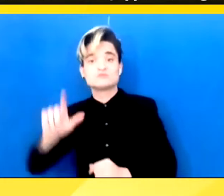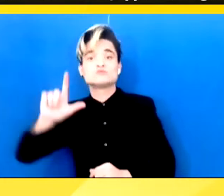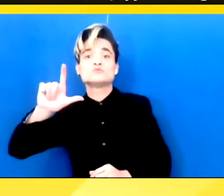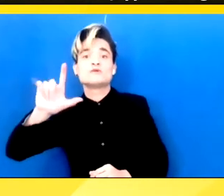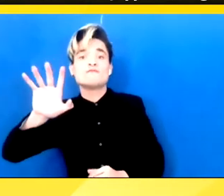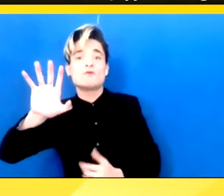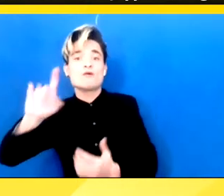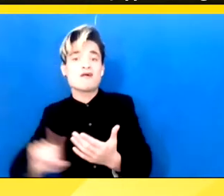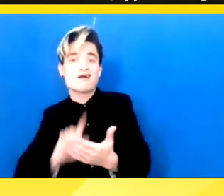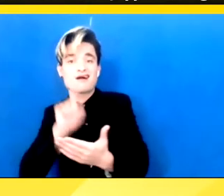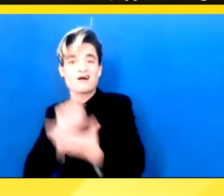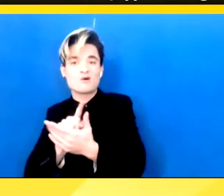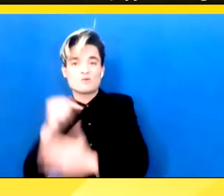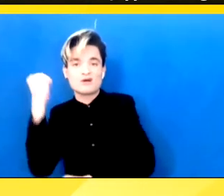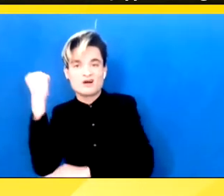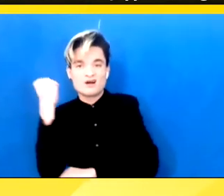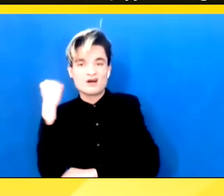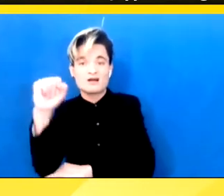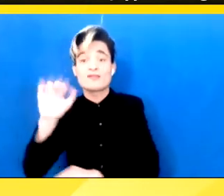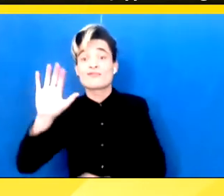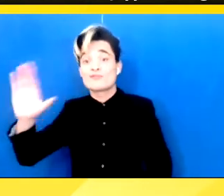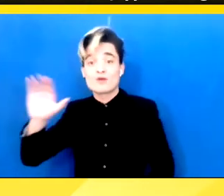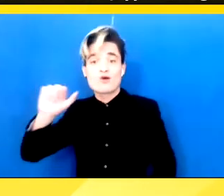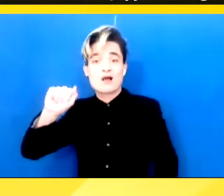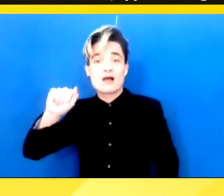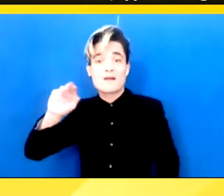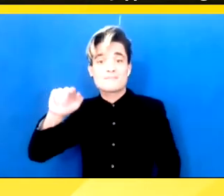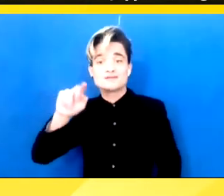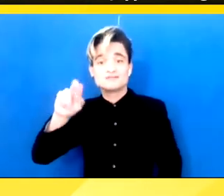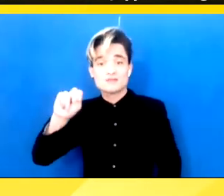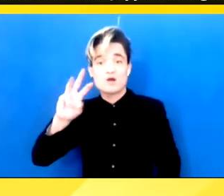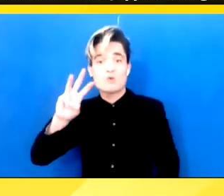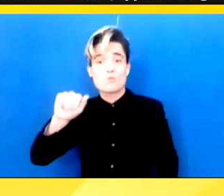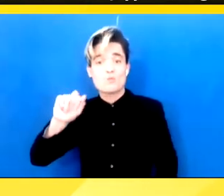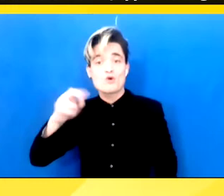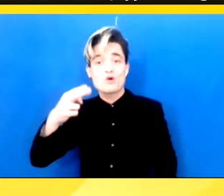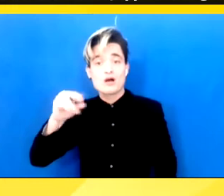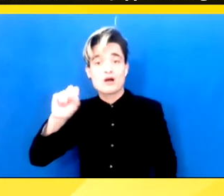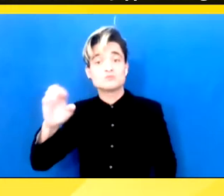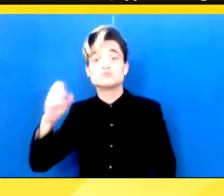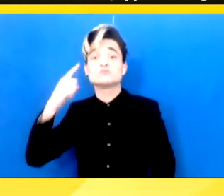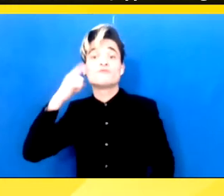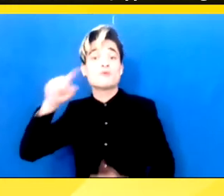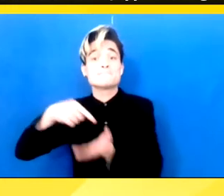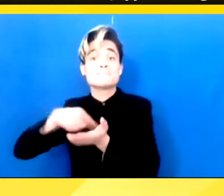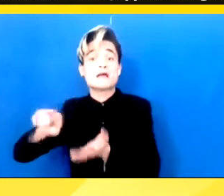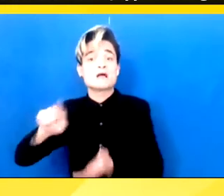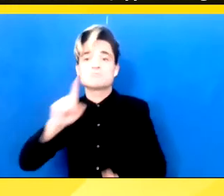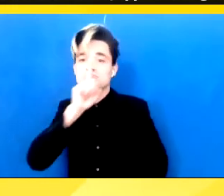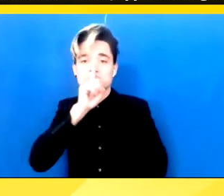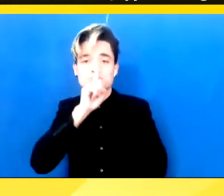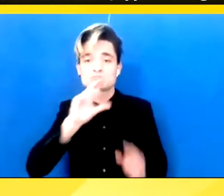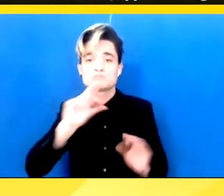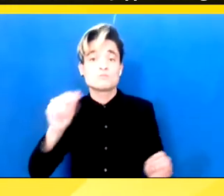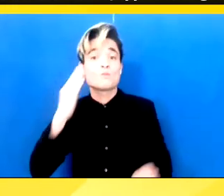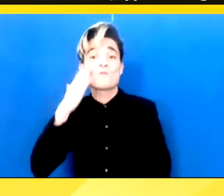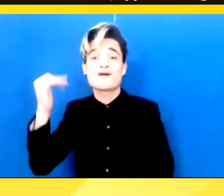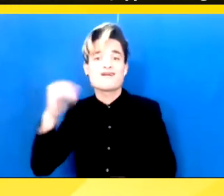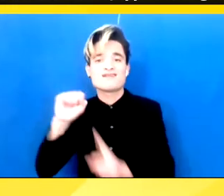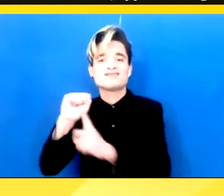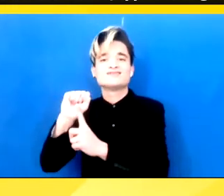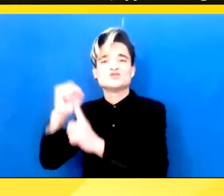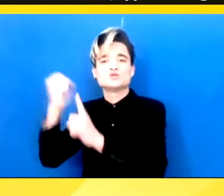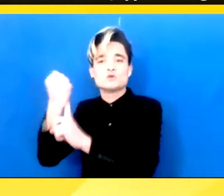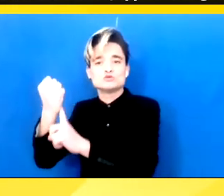Italy, not because of wages, but because of the inhumane and cruel speed up of Amazon. So Italian